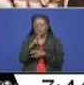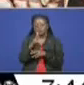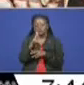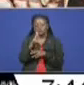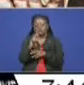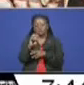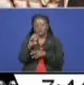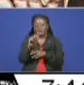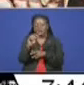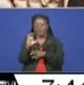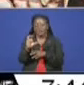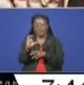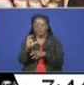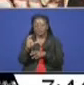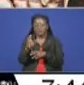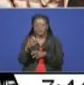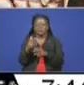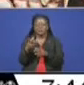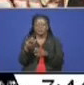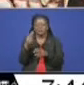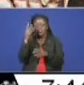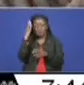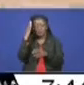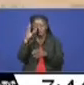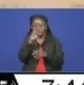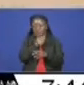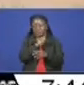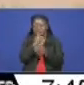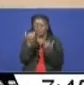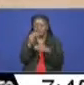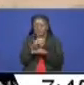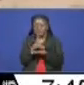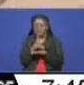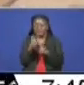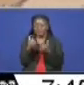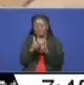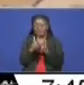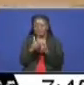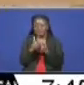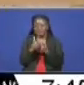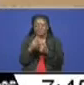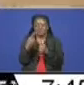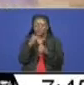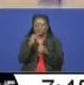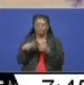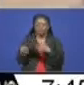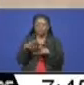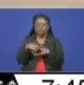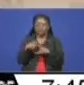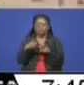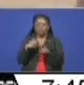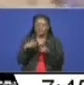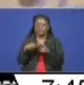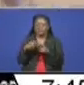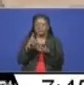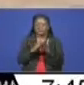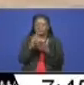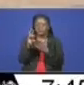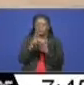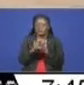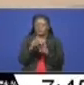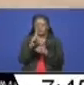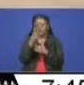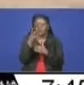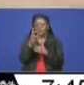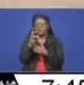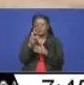drugs. Ayton will miss tonight's game against the Denver Nuggets and won't return to the court until December 17th against the LA Clippers.